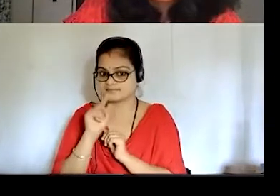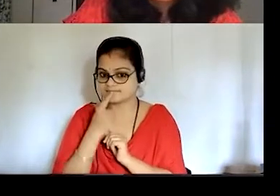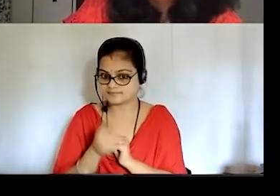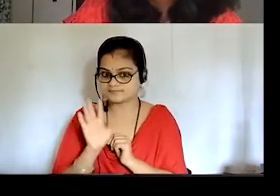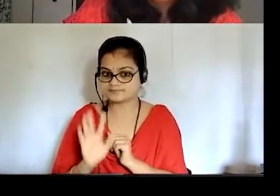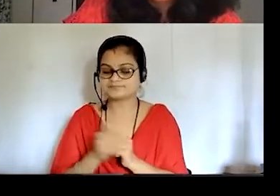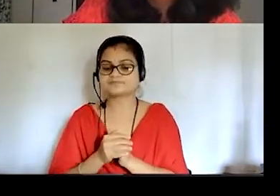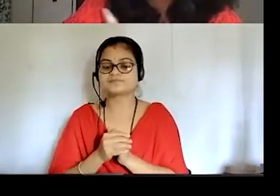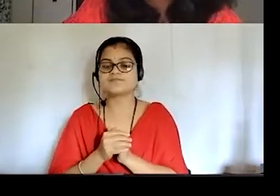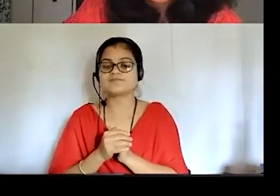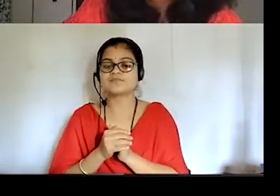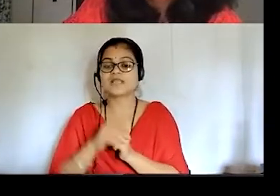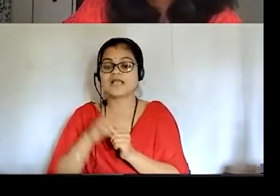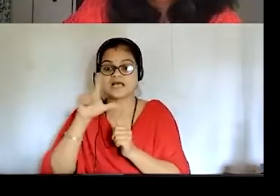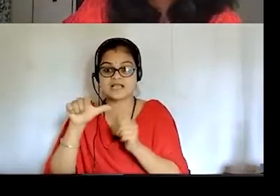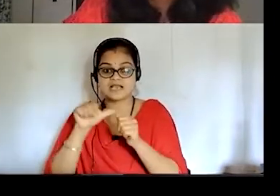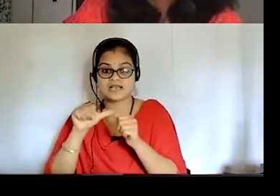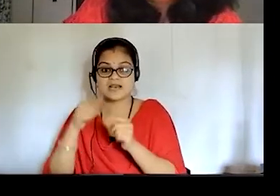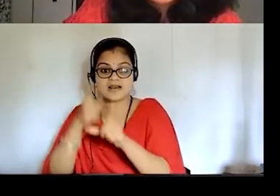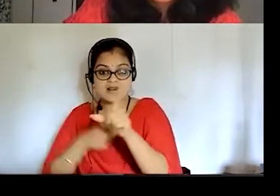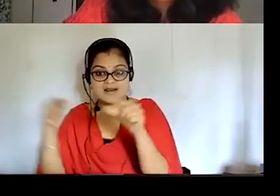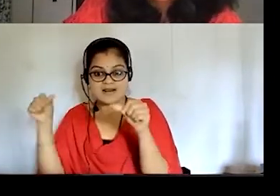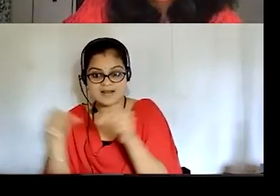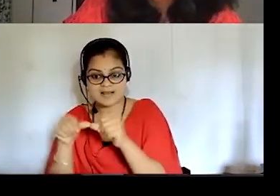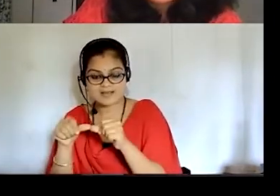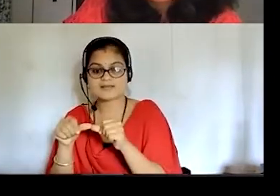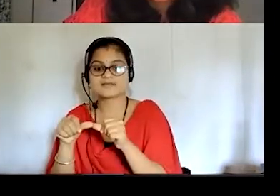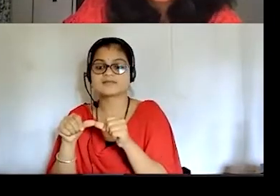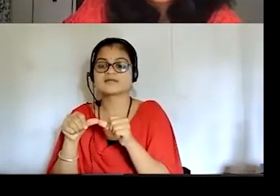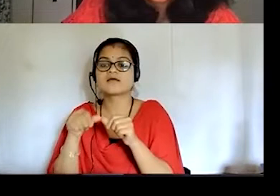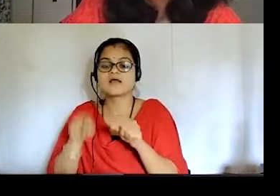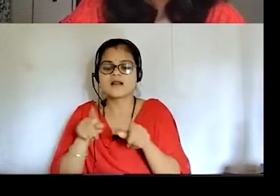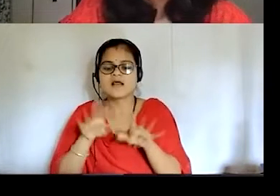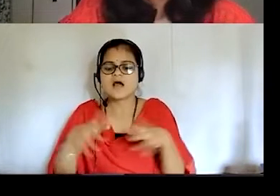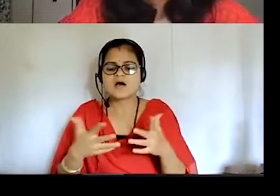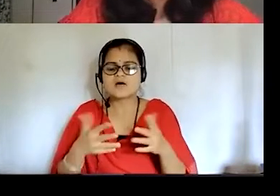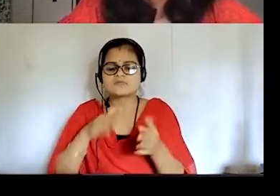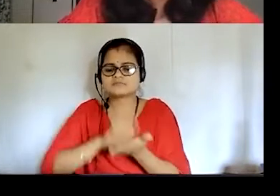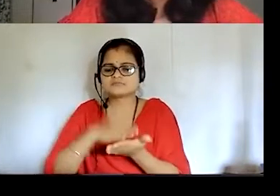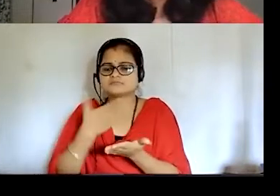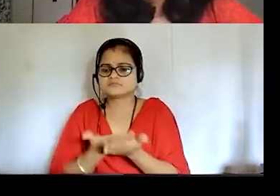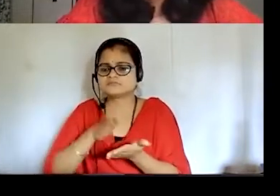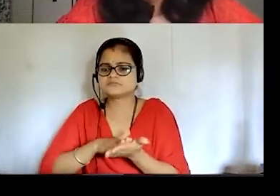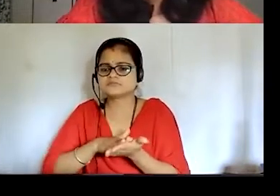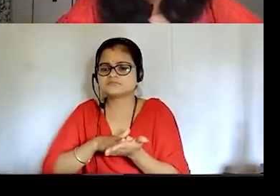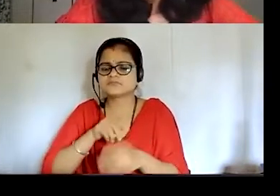denotes the interval of time between the beats and movement in time.